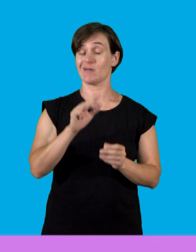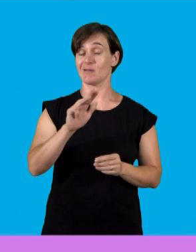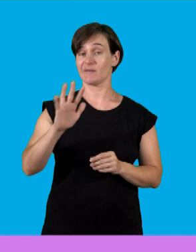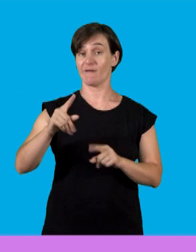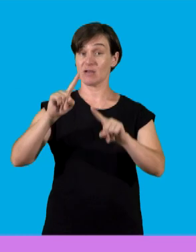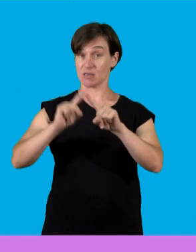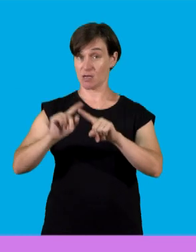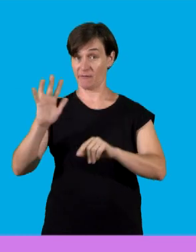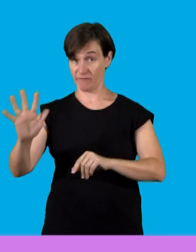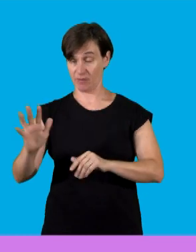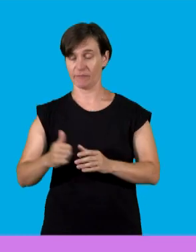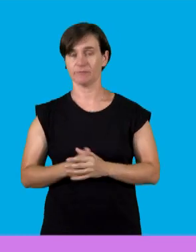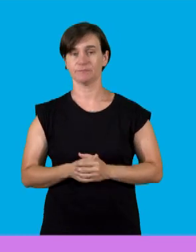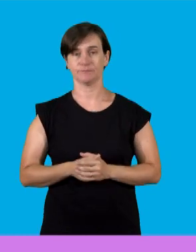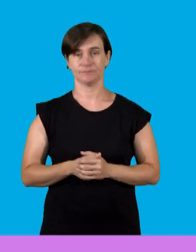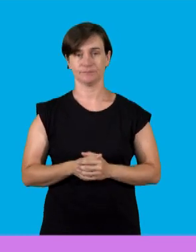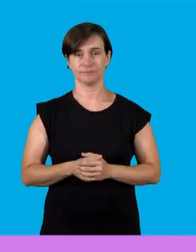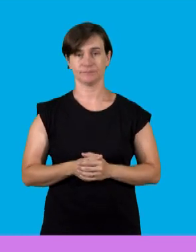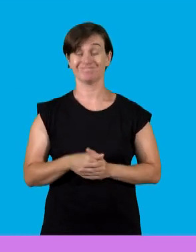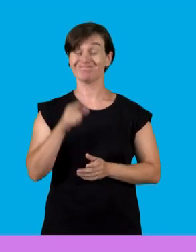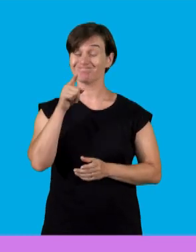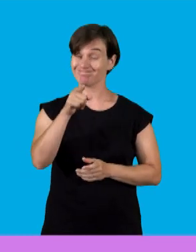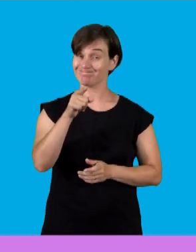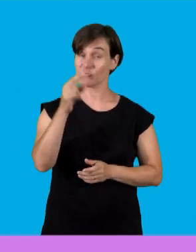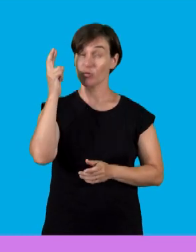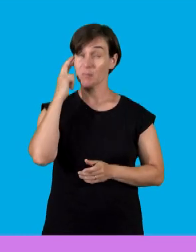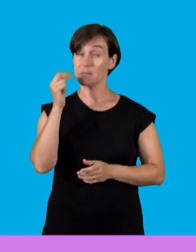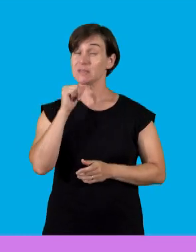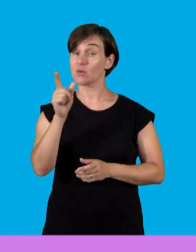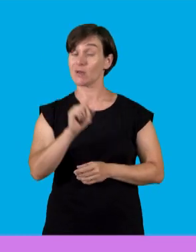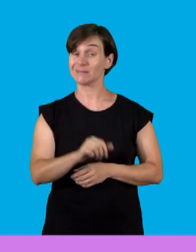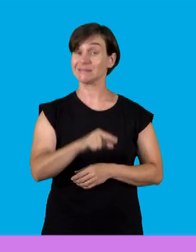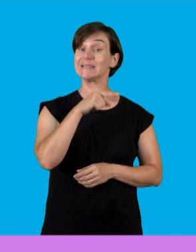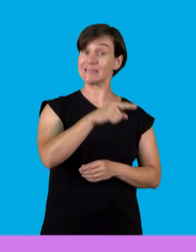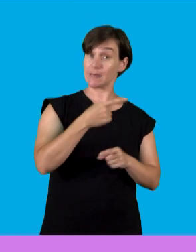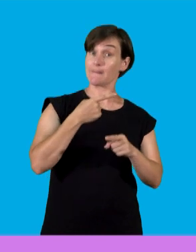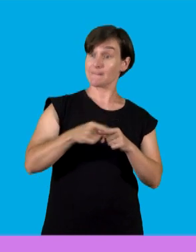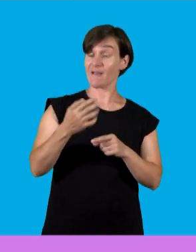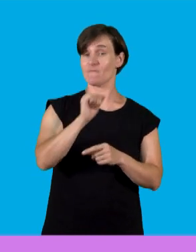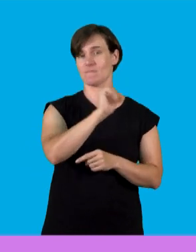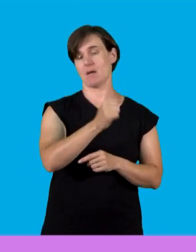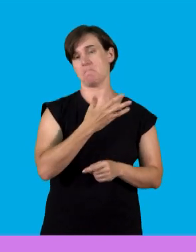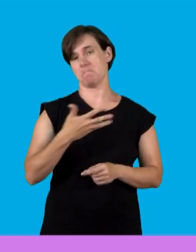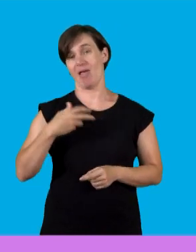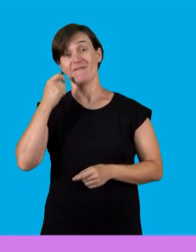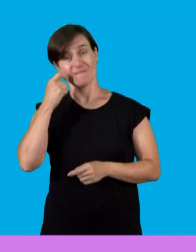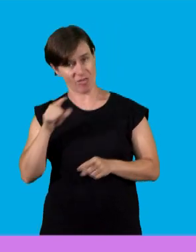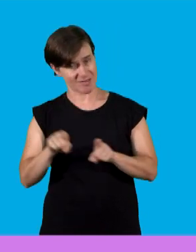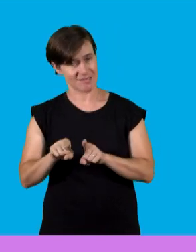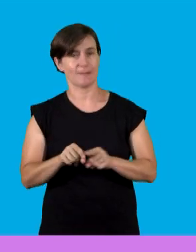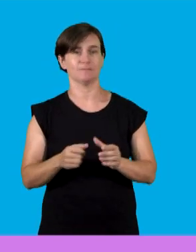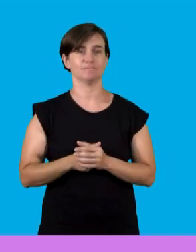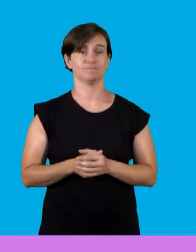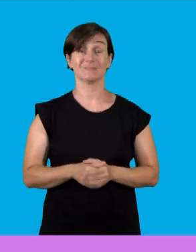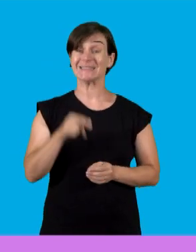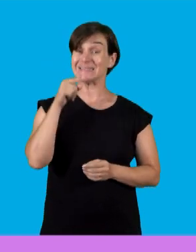17.95 multiplied by the 5 members. But remember, we said Gary also is paying for his parents,